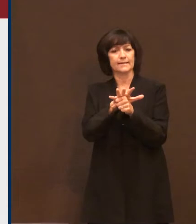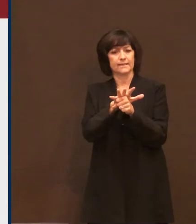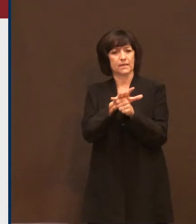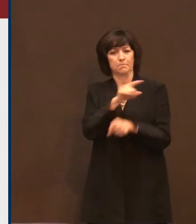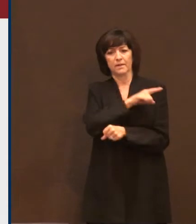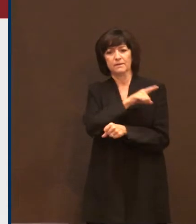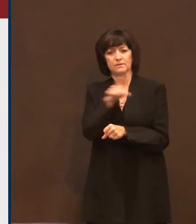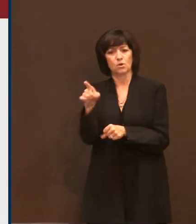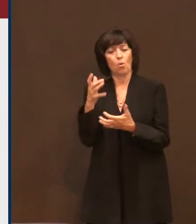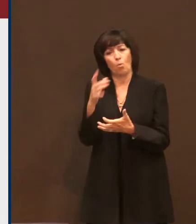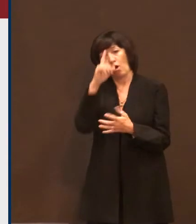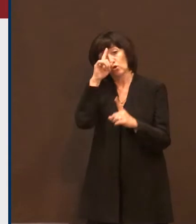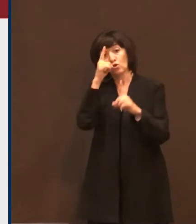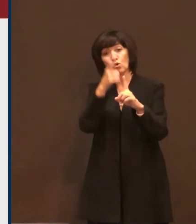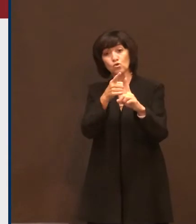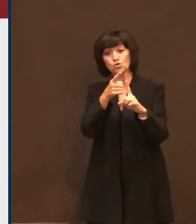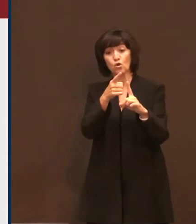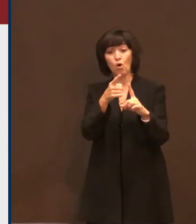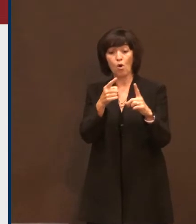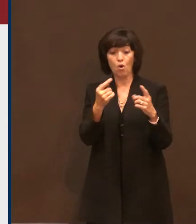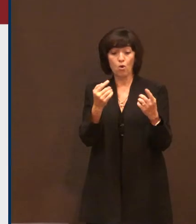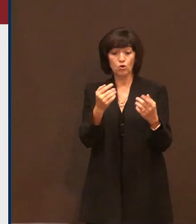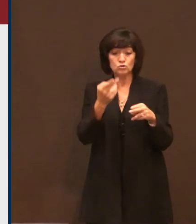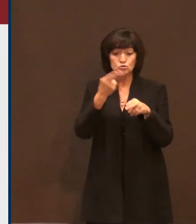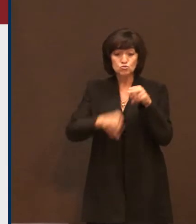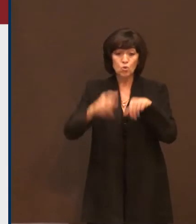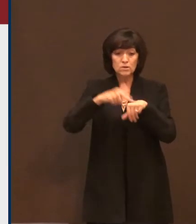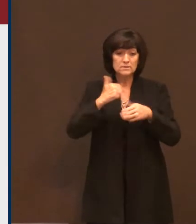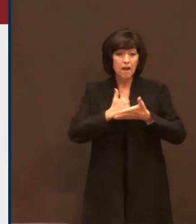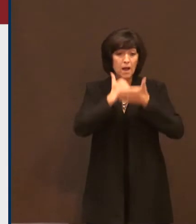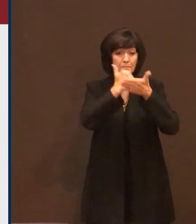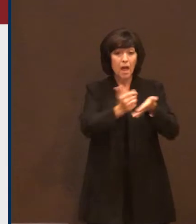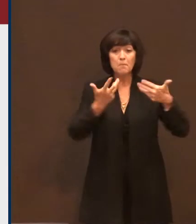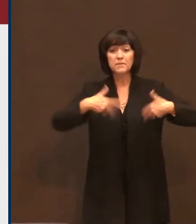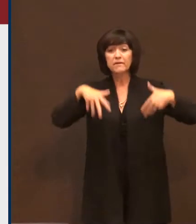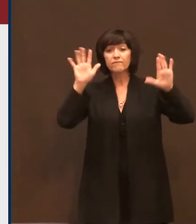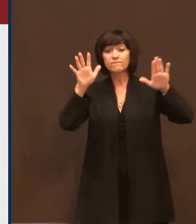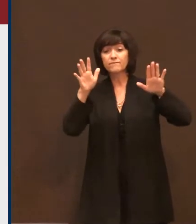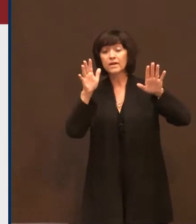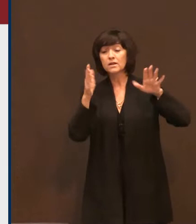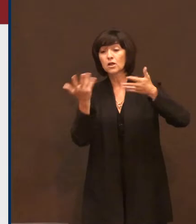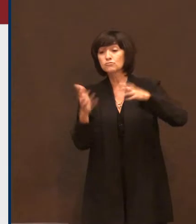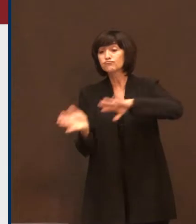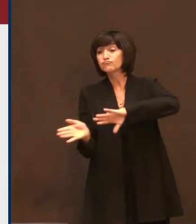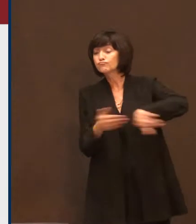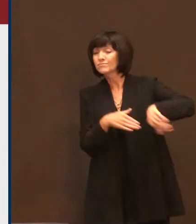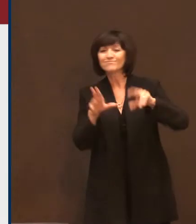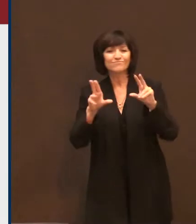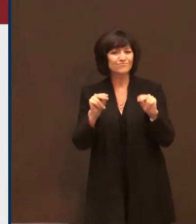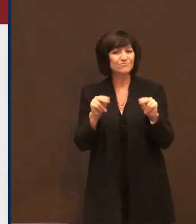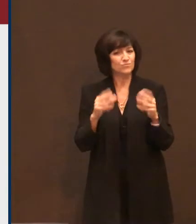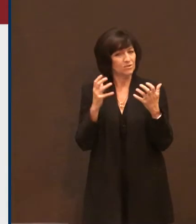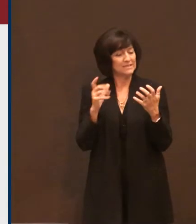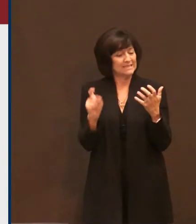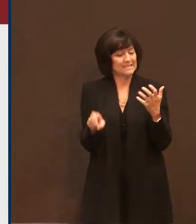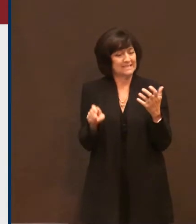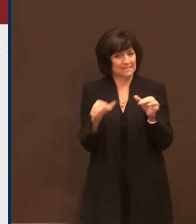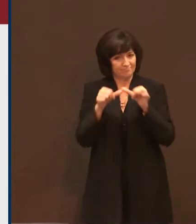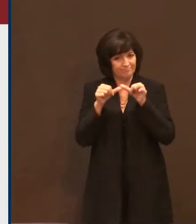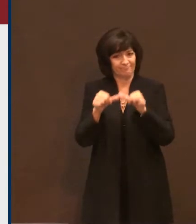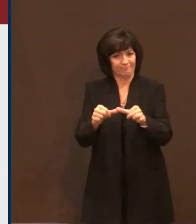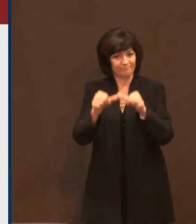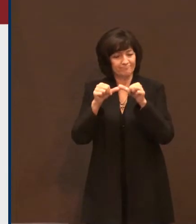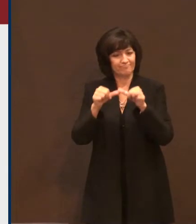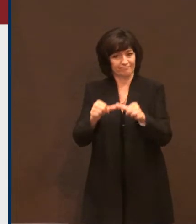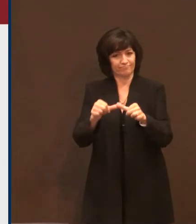long term. So we have been doing this work for some time, and in fact we'd begun to work